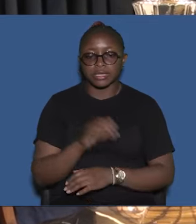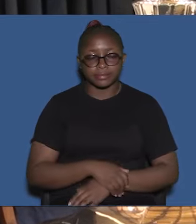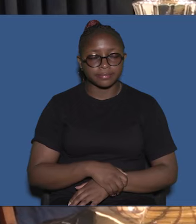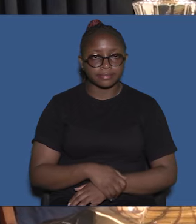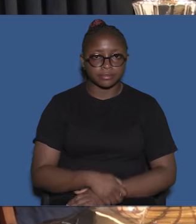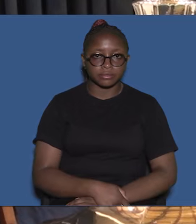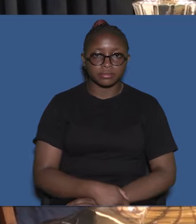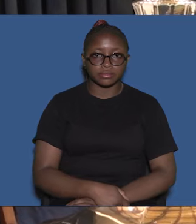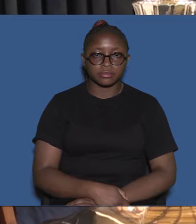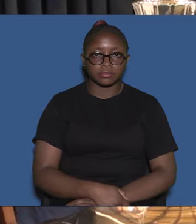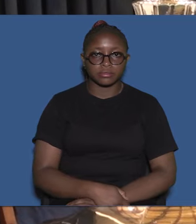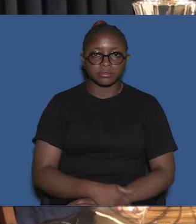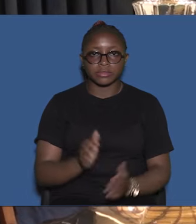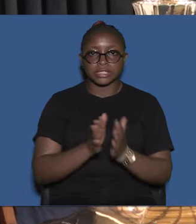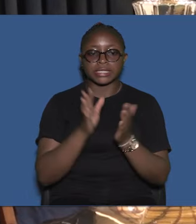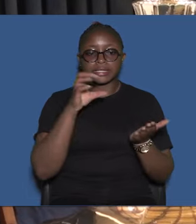And the issue that made